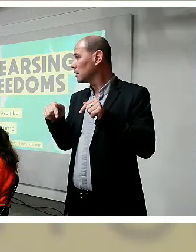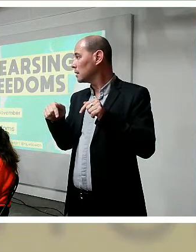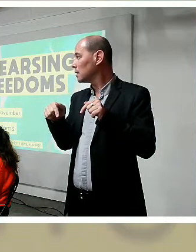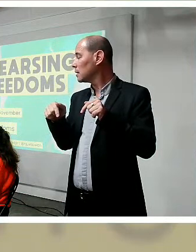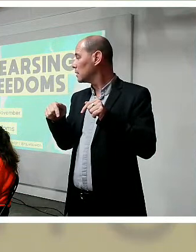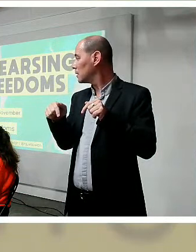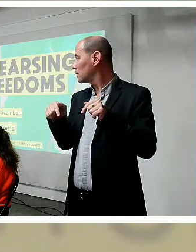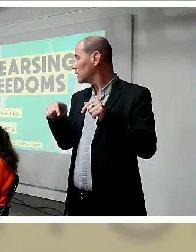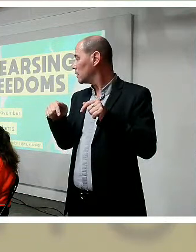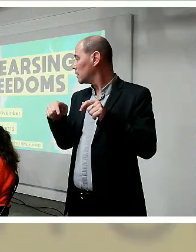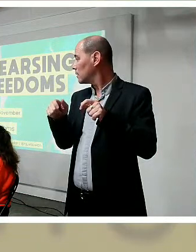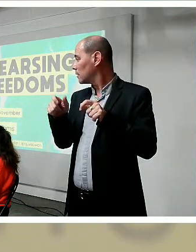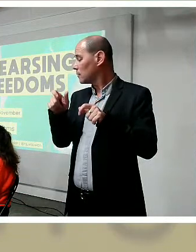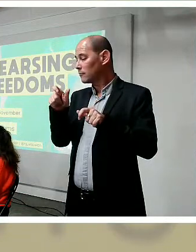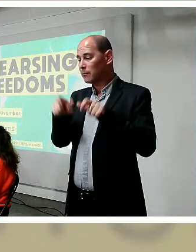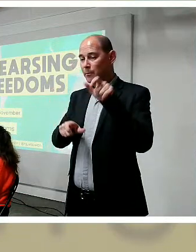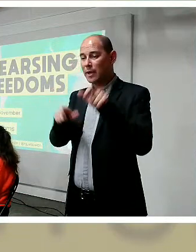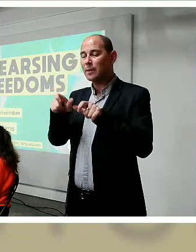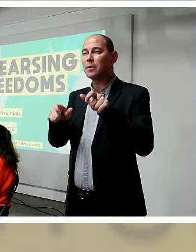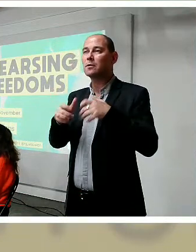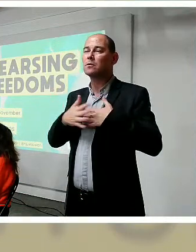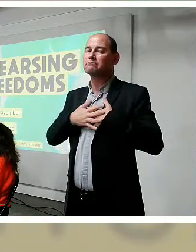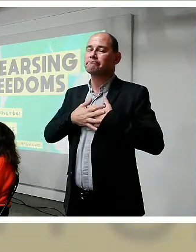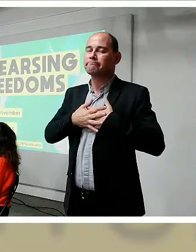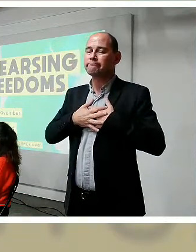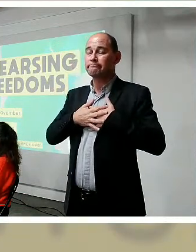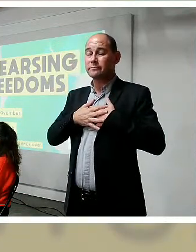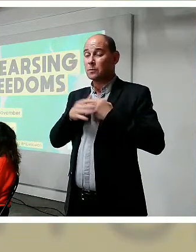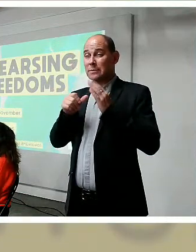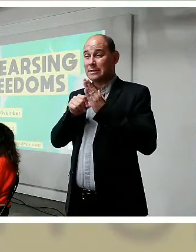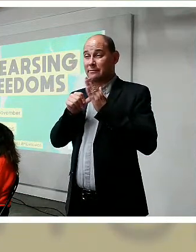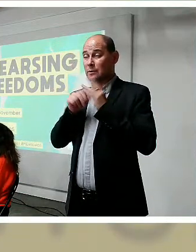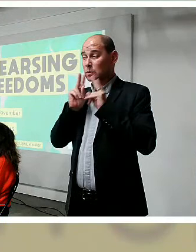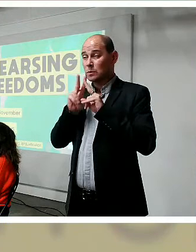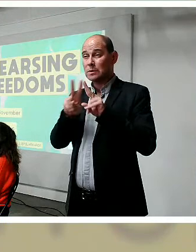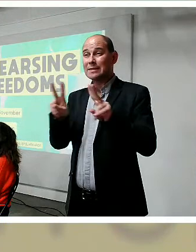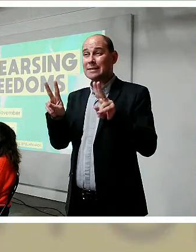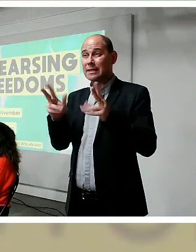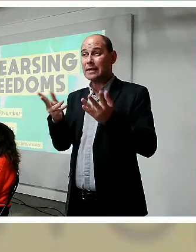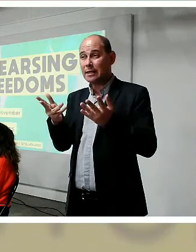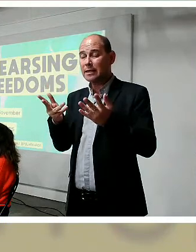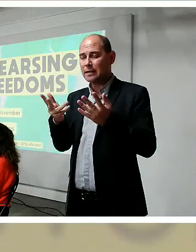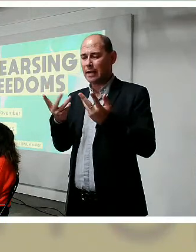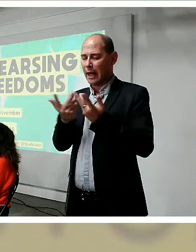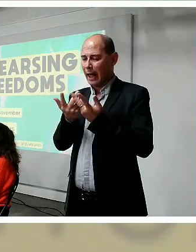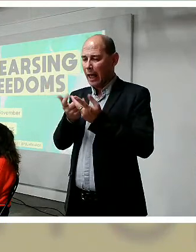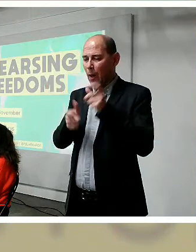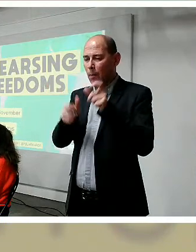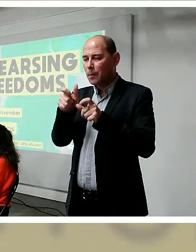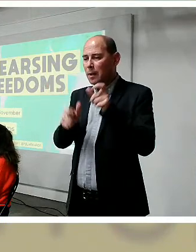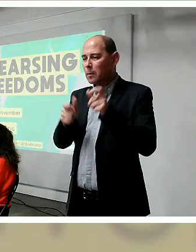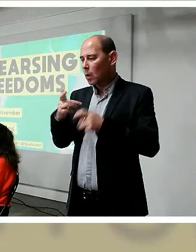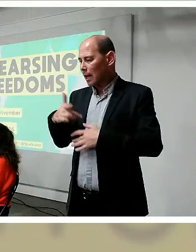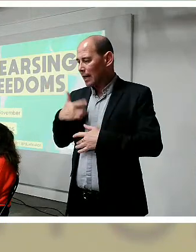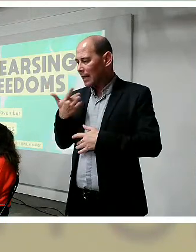was really hard to see. The way that people were having to live, having to